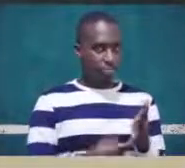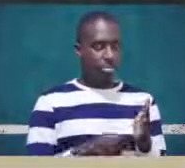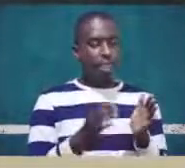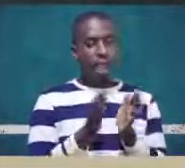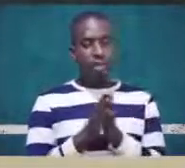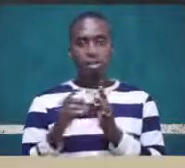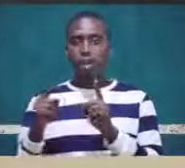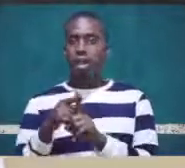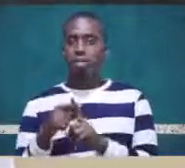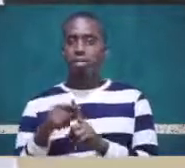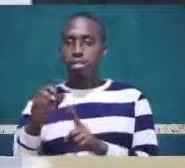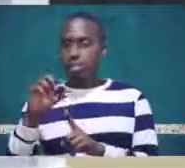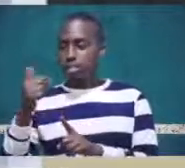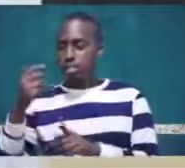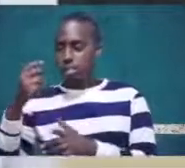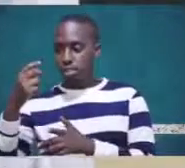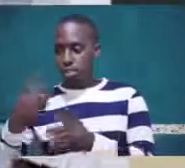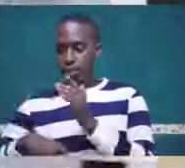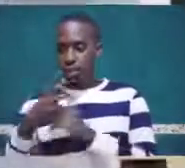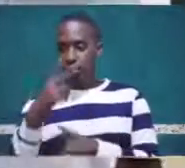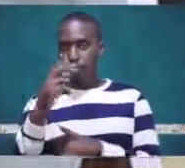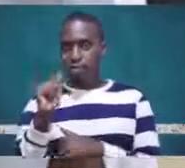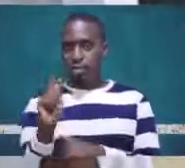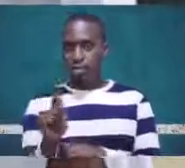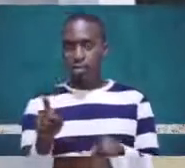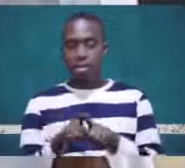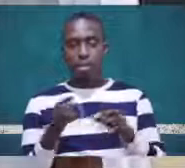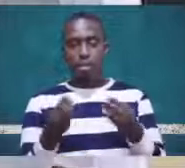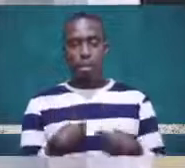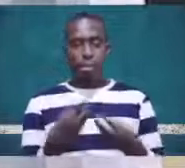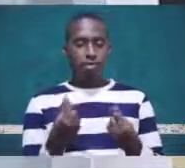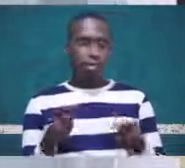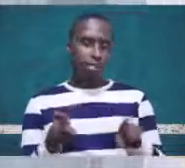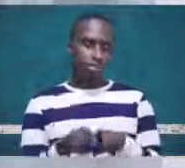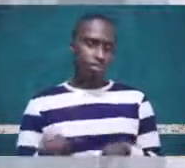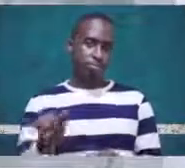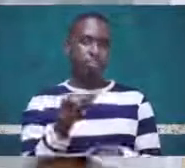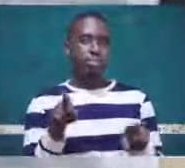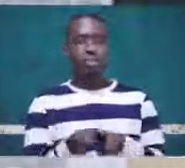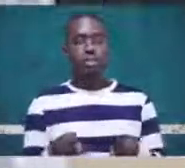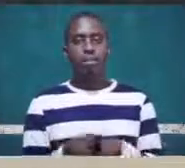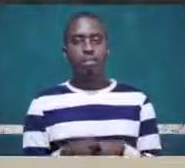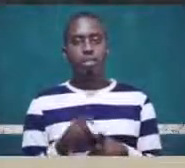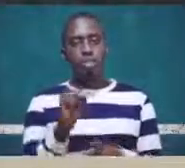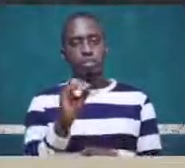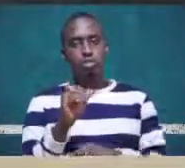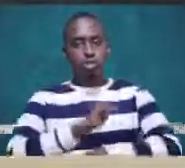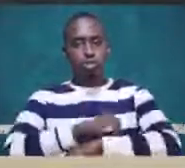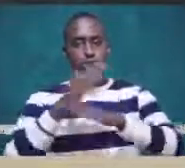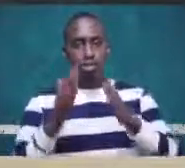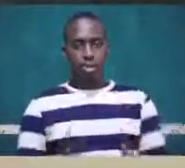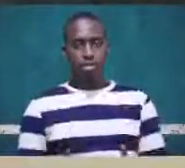and you add the VAT, and then you see they are giving the same value. This one and this one, they are the same. So